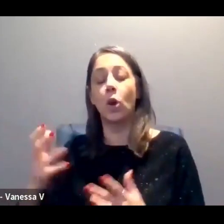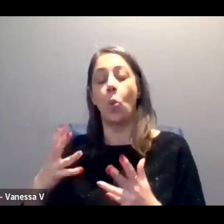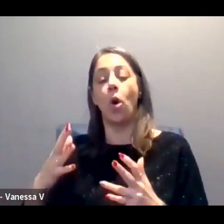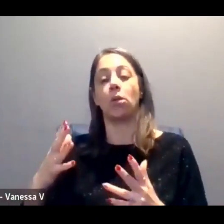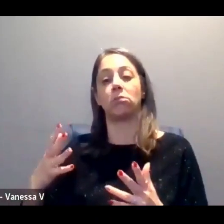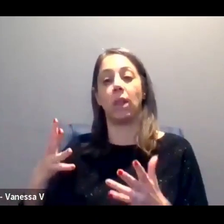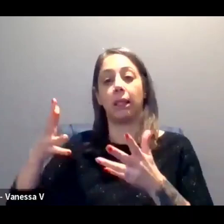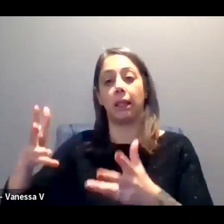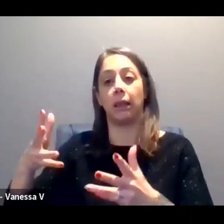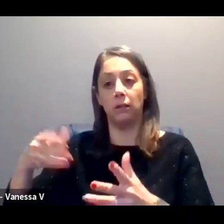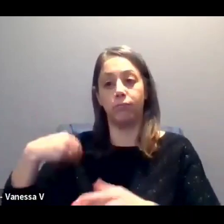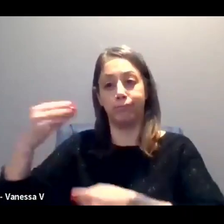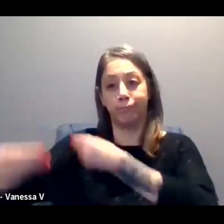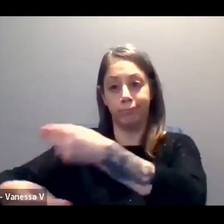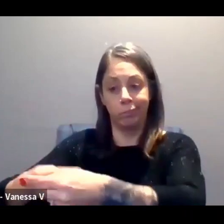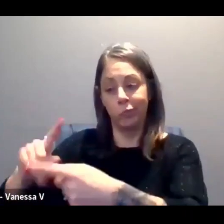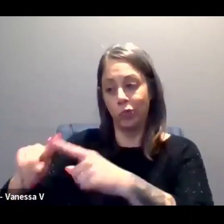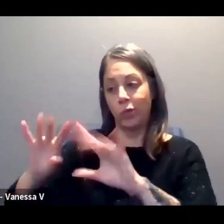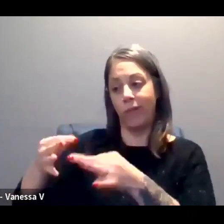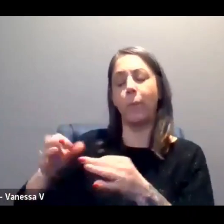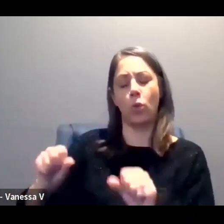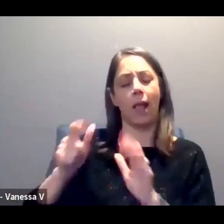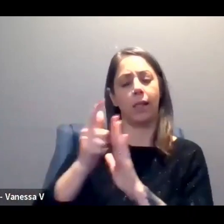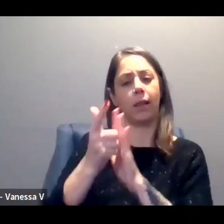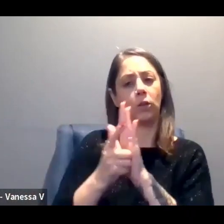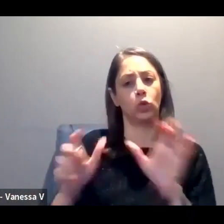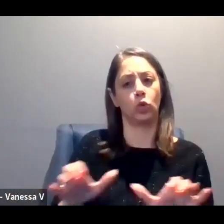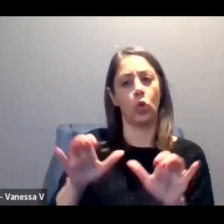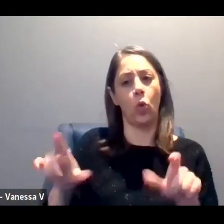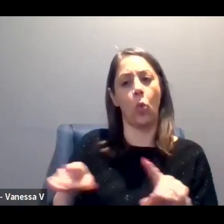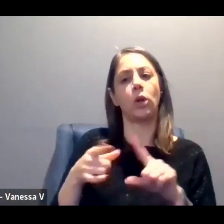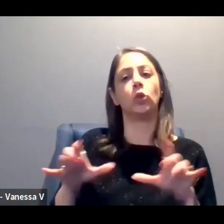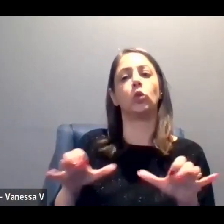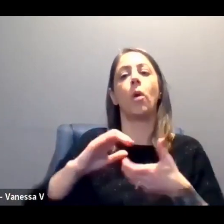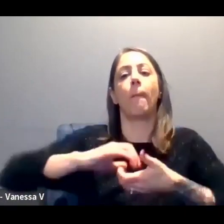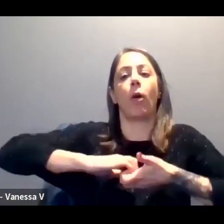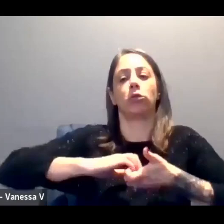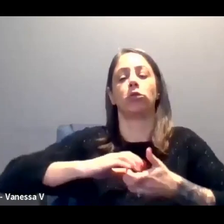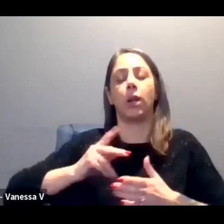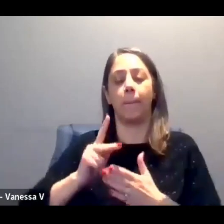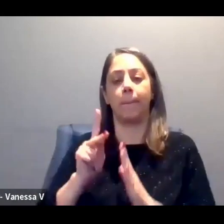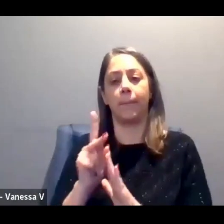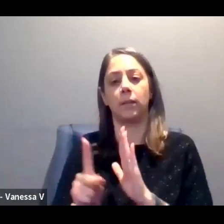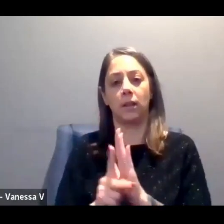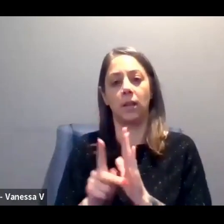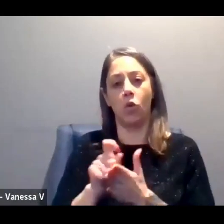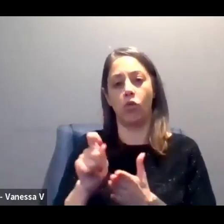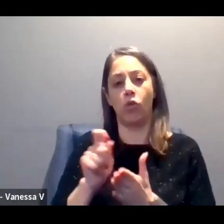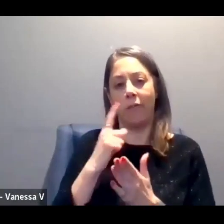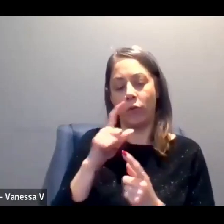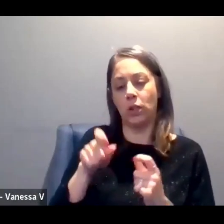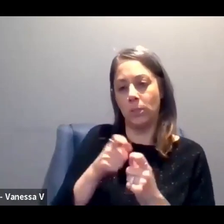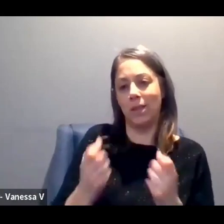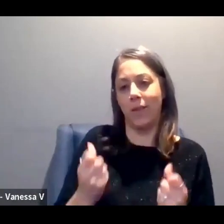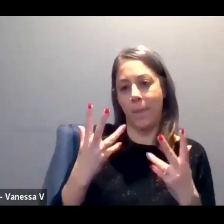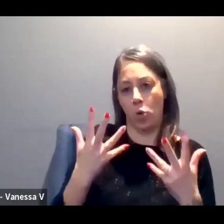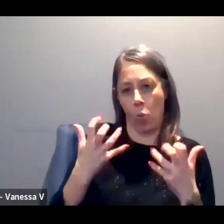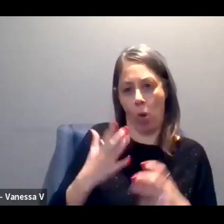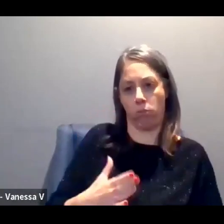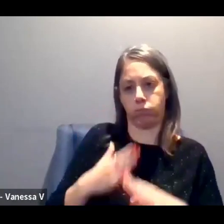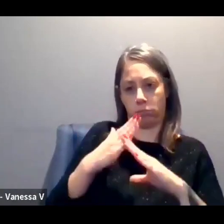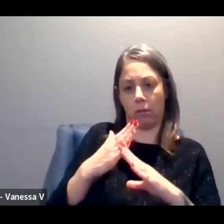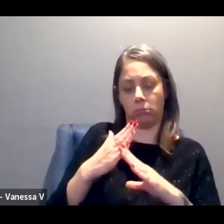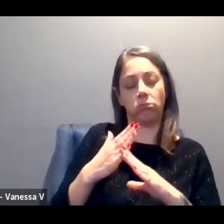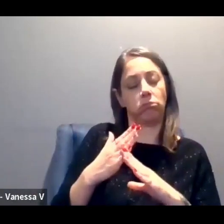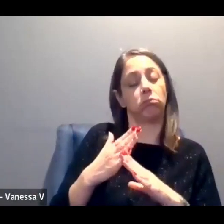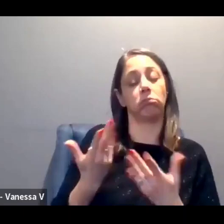family. You can legally do that when going into a partnership policy and writing it for the amount that you want to protect. So that's something